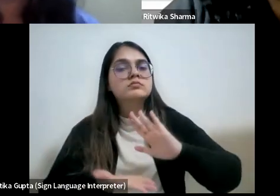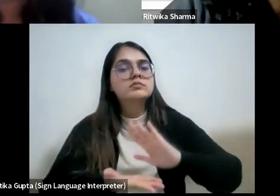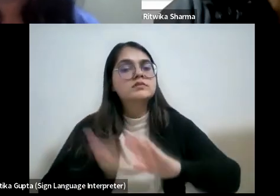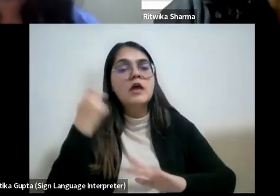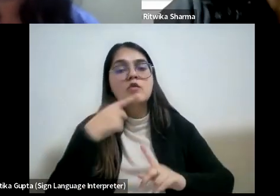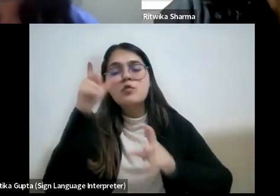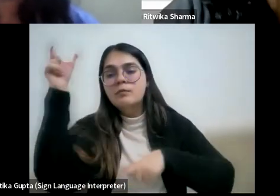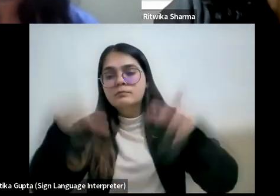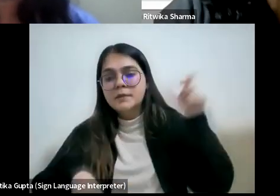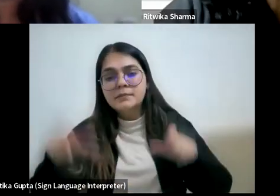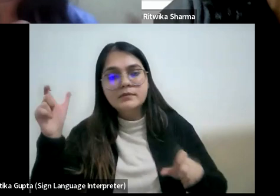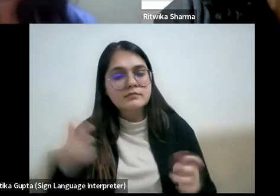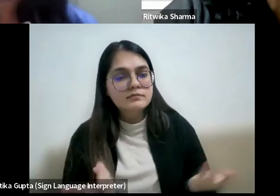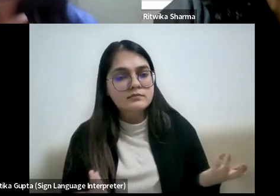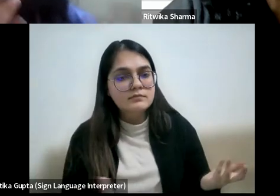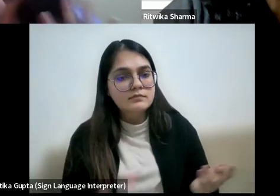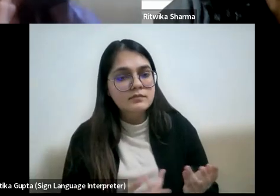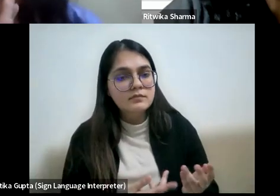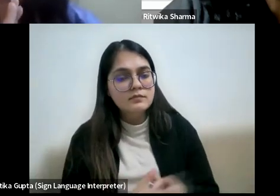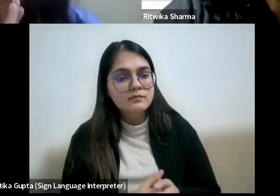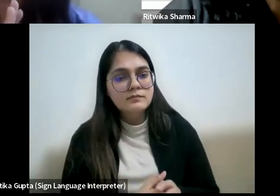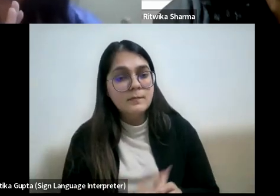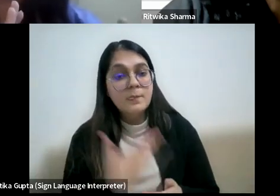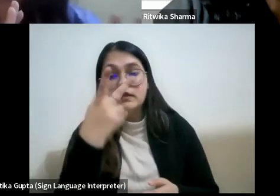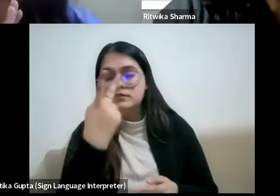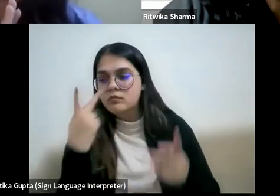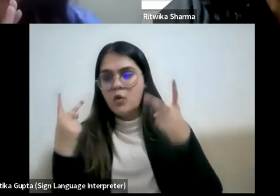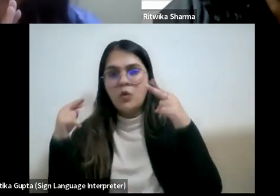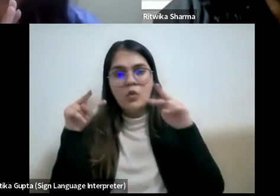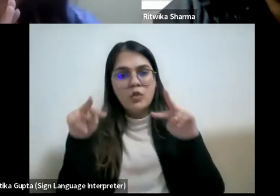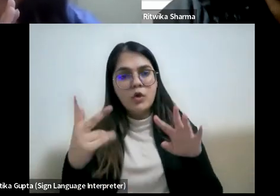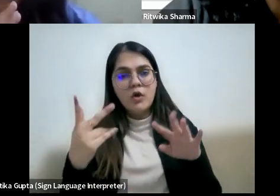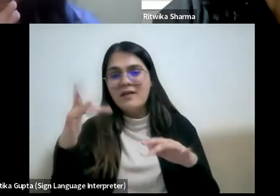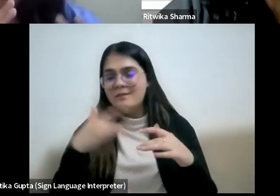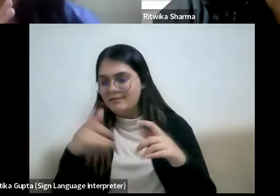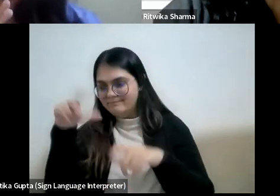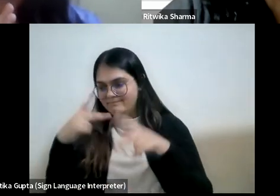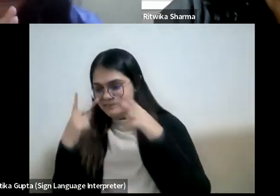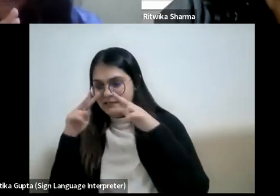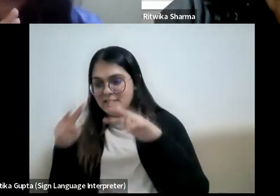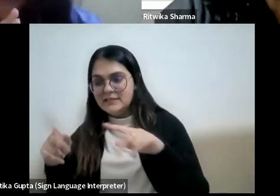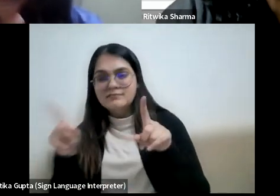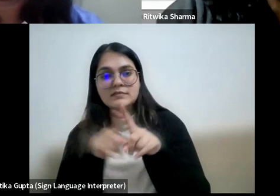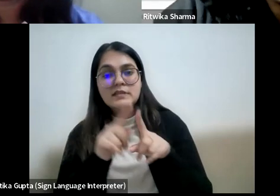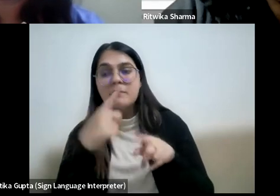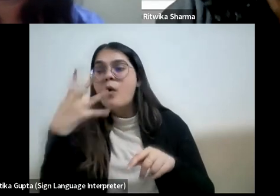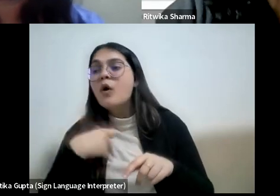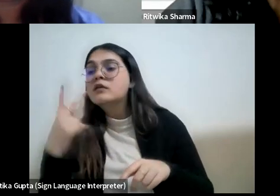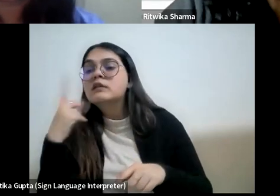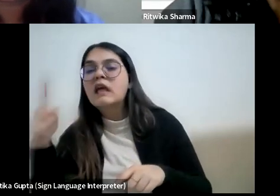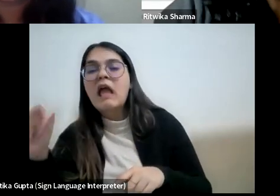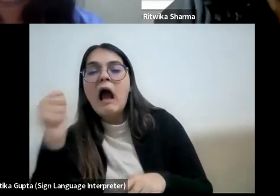people to kind of look at people in sense of, or in terms of others, that these are